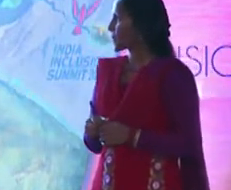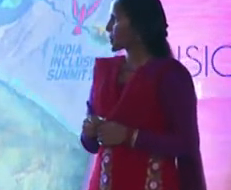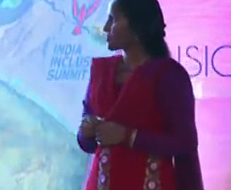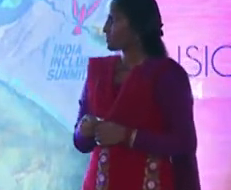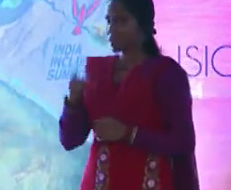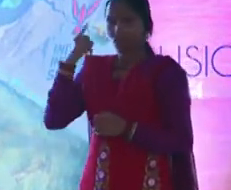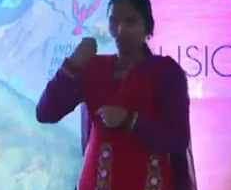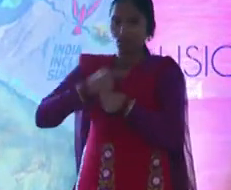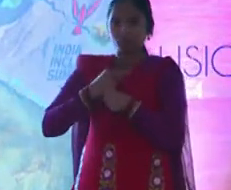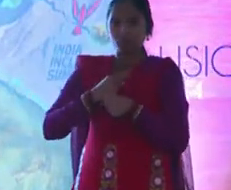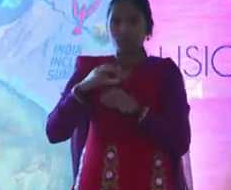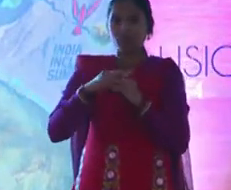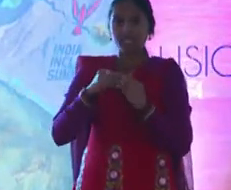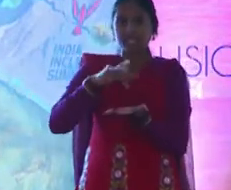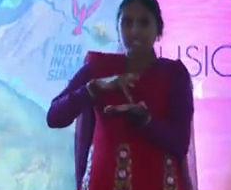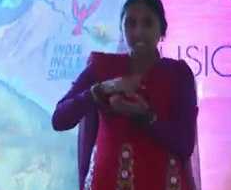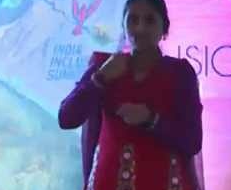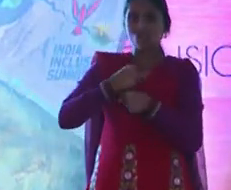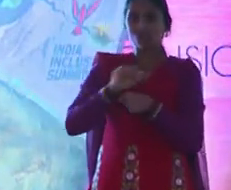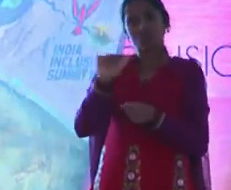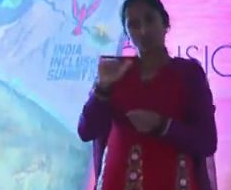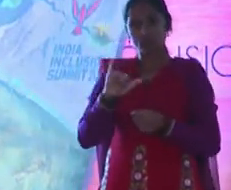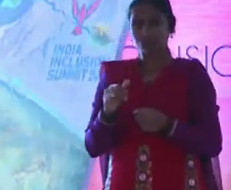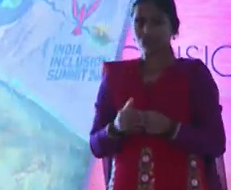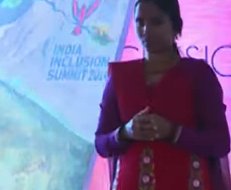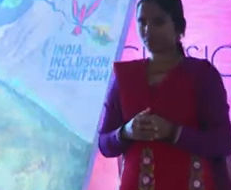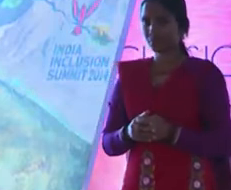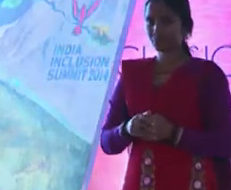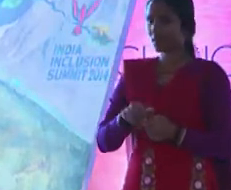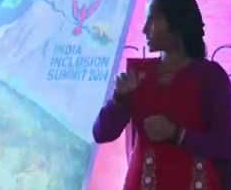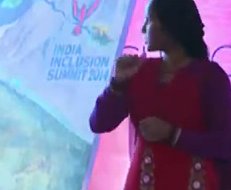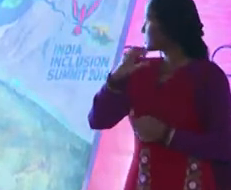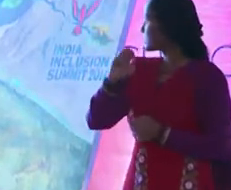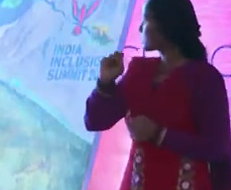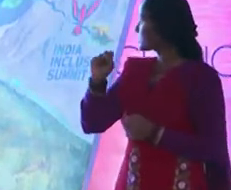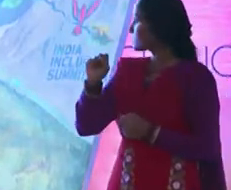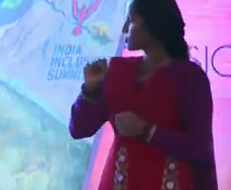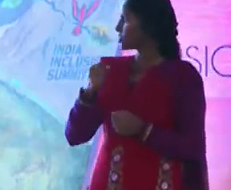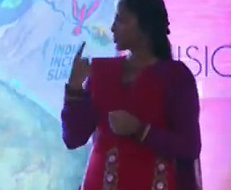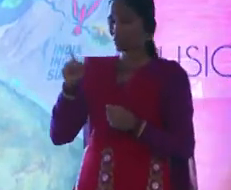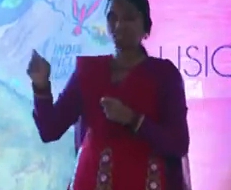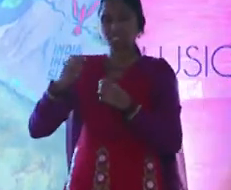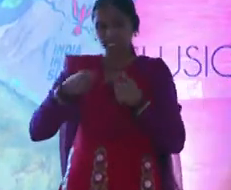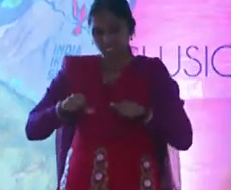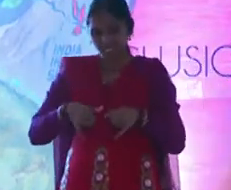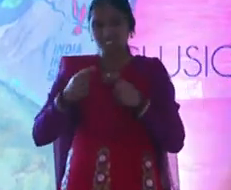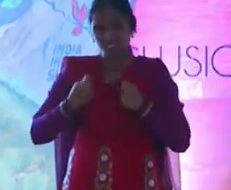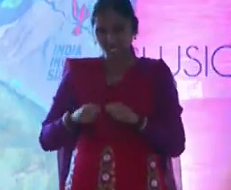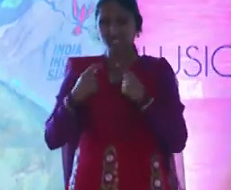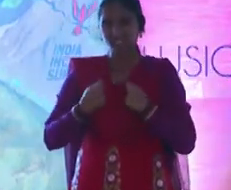for the government and semi-government organizations accessibility. We are in the process of formulating a